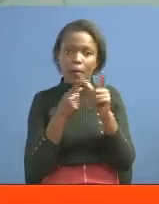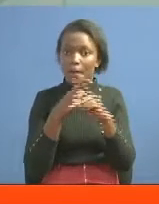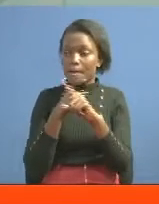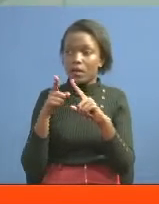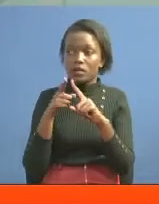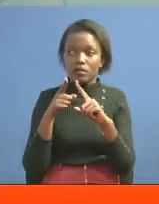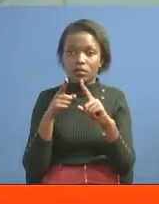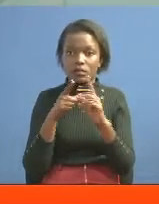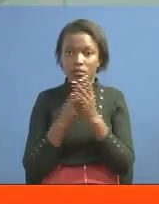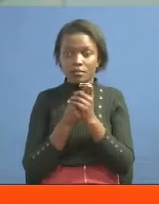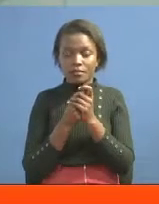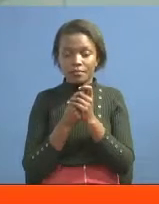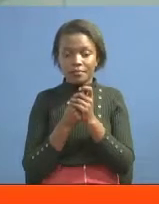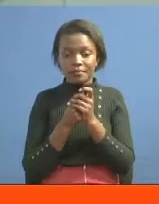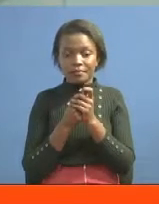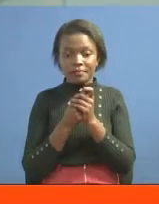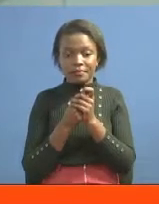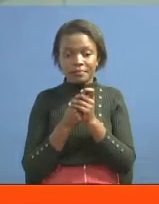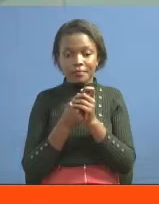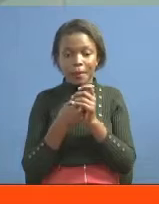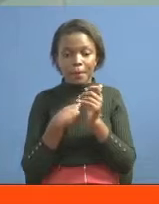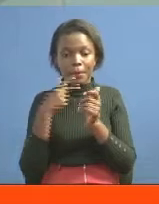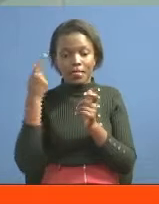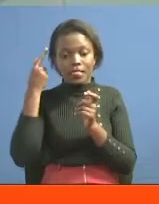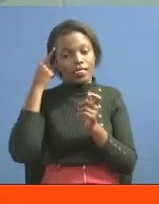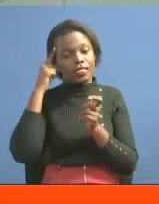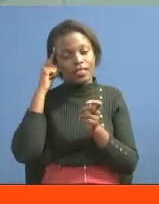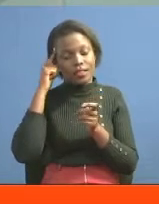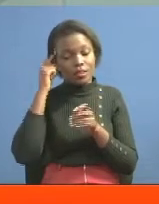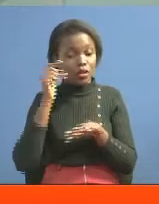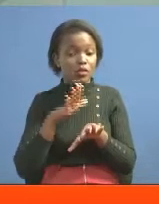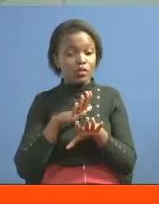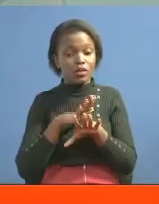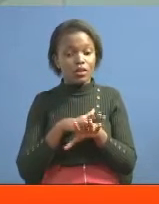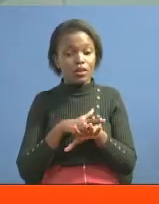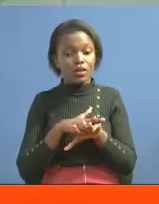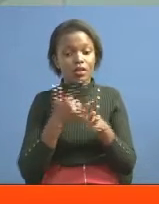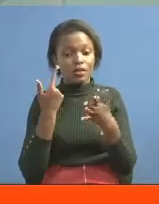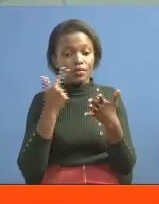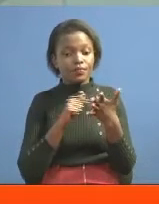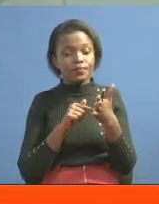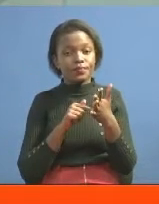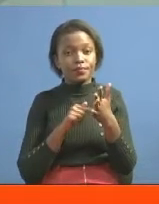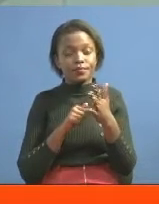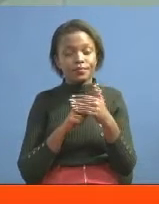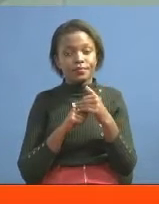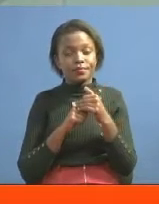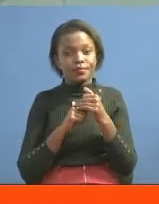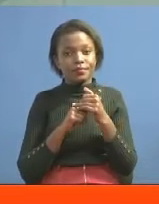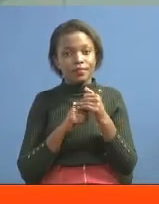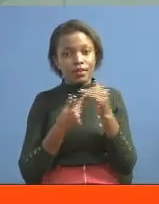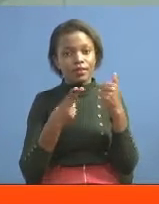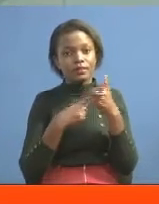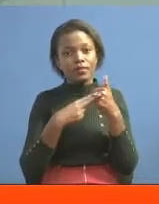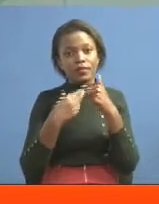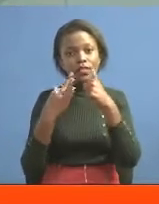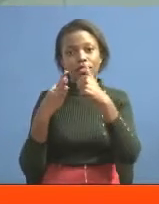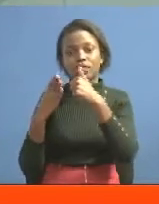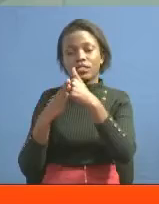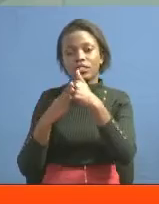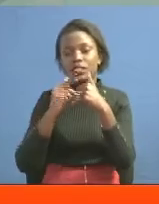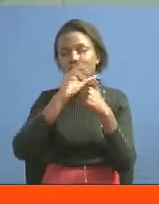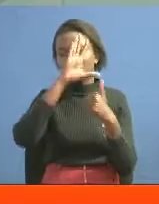But be that as it may, I think it is also worth noting, which is a main concern actually, that